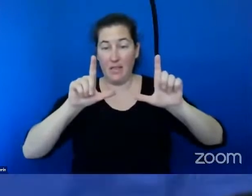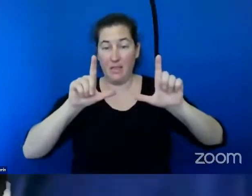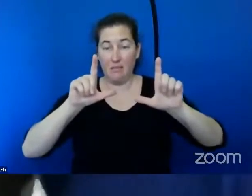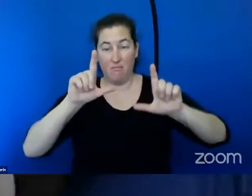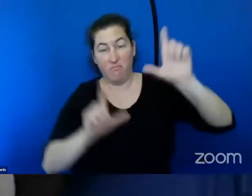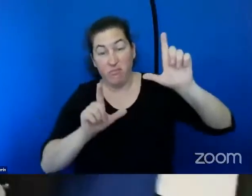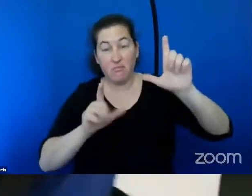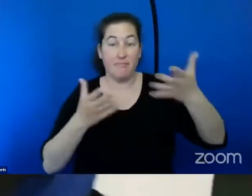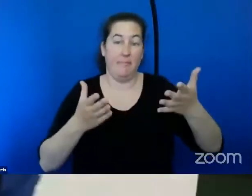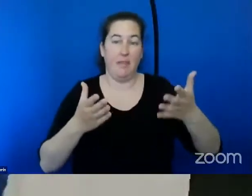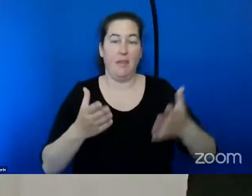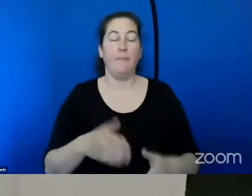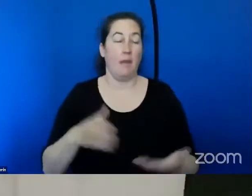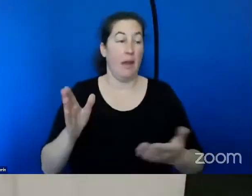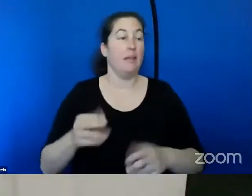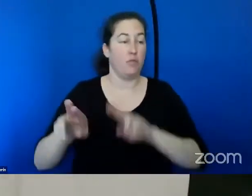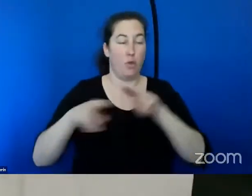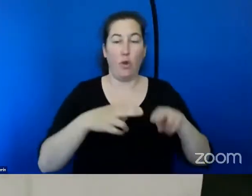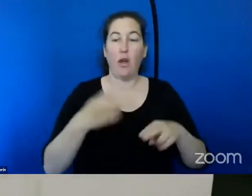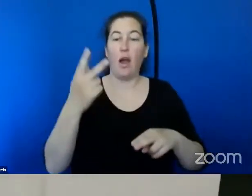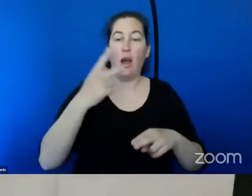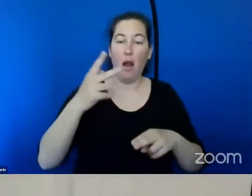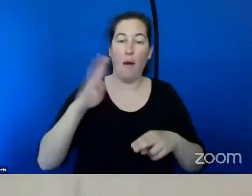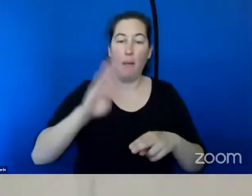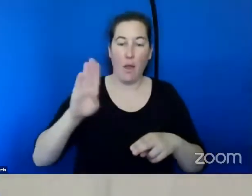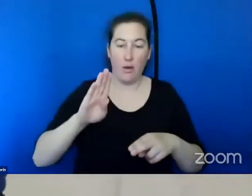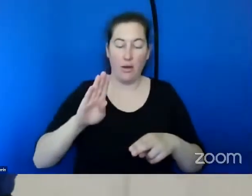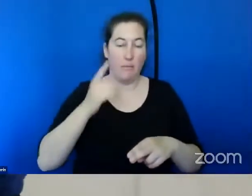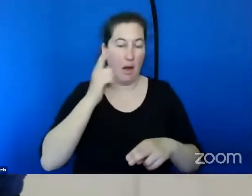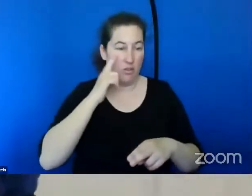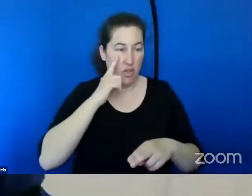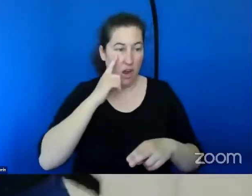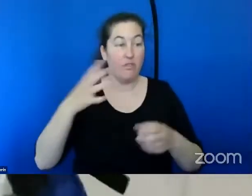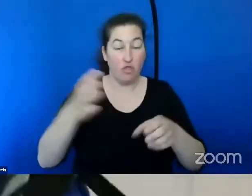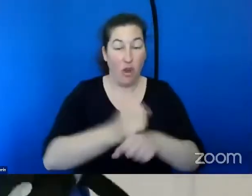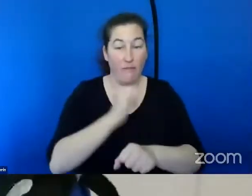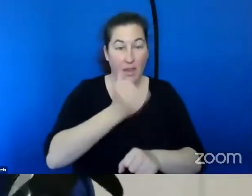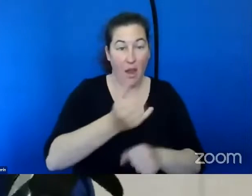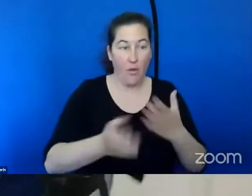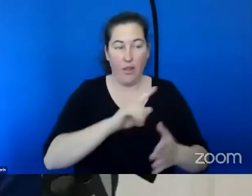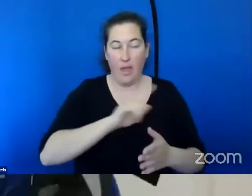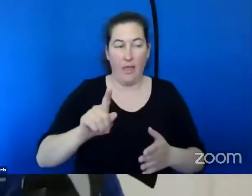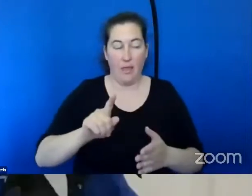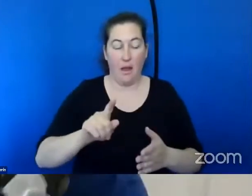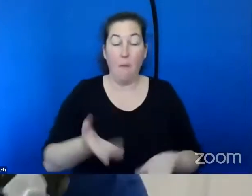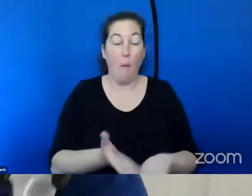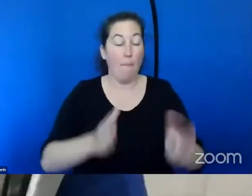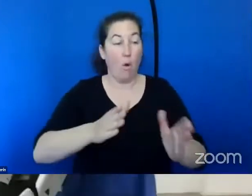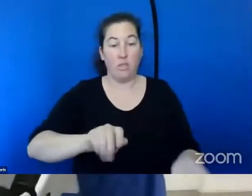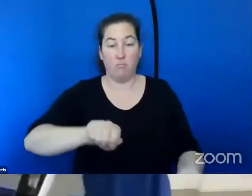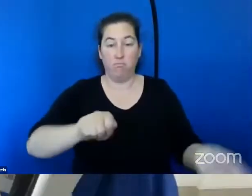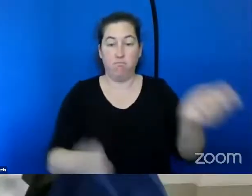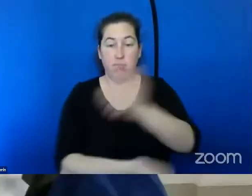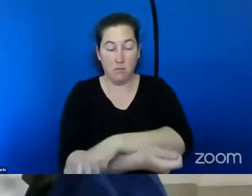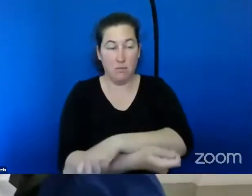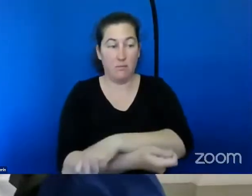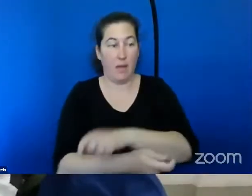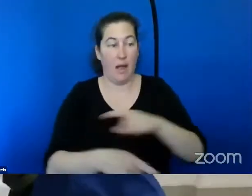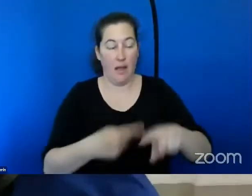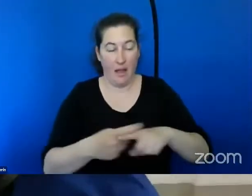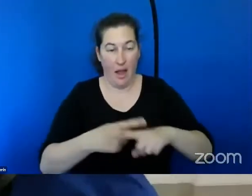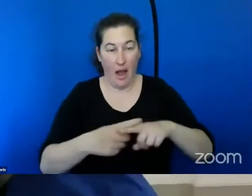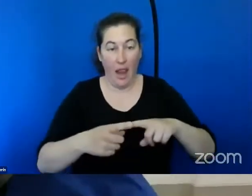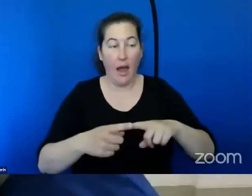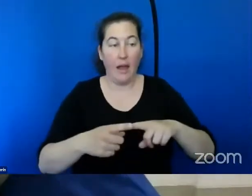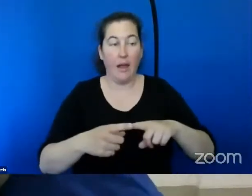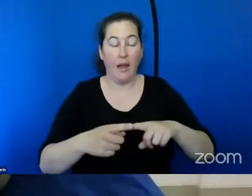the box on its side rather than upside down. It kicks the Lego brick out first, and he wants it upside down, stops the marble just in time. Looks